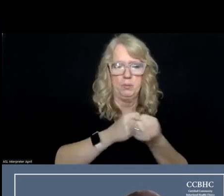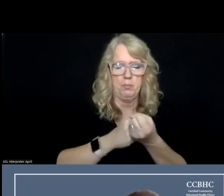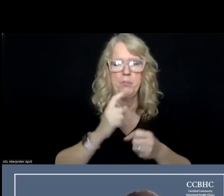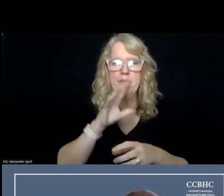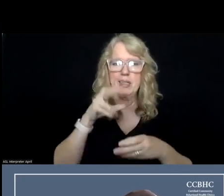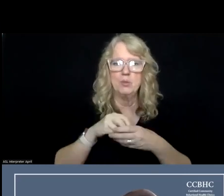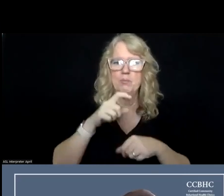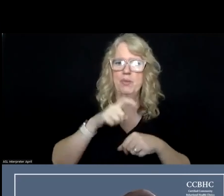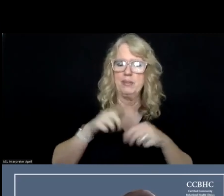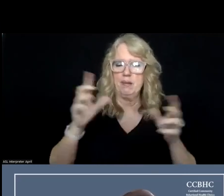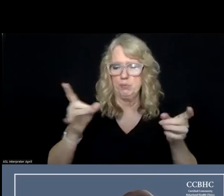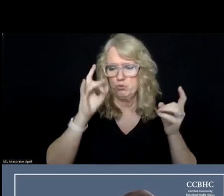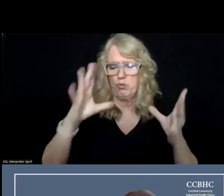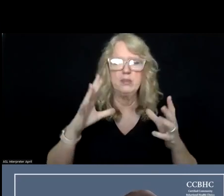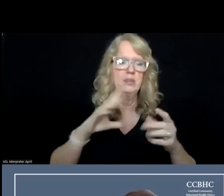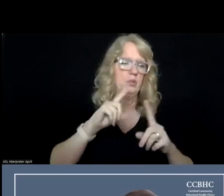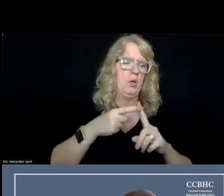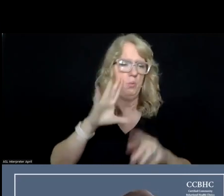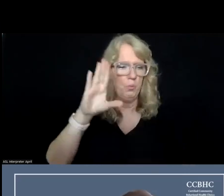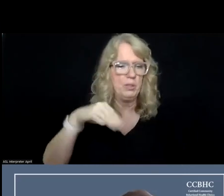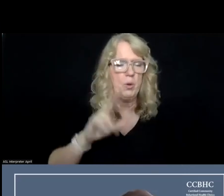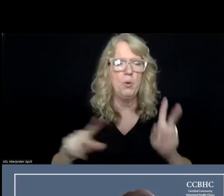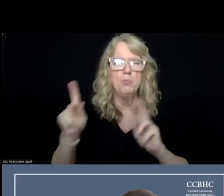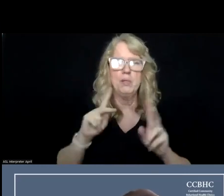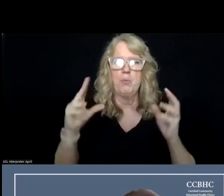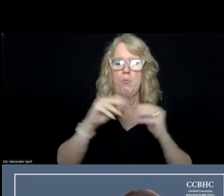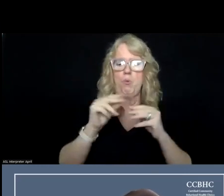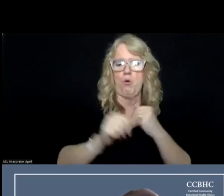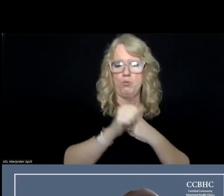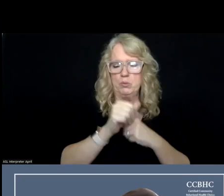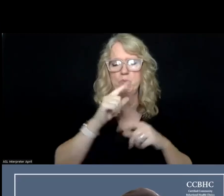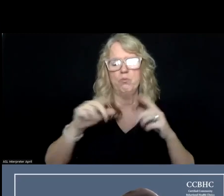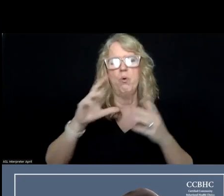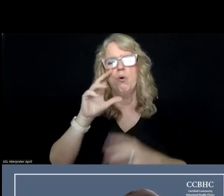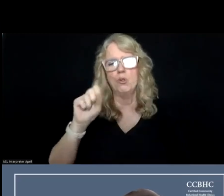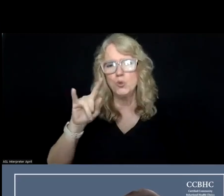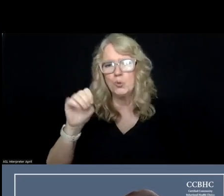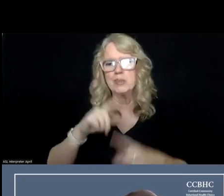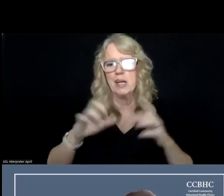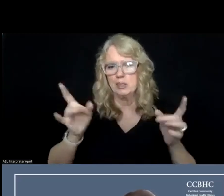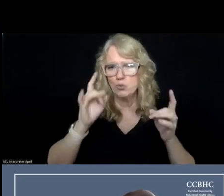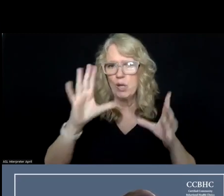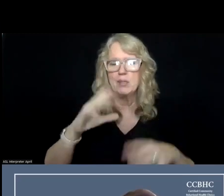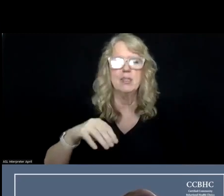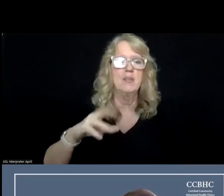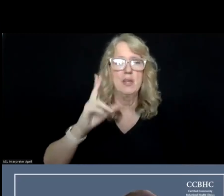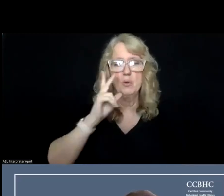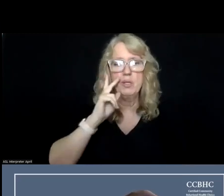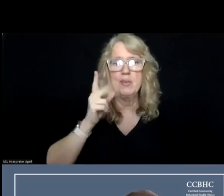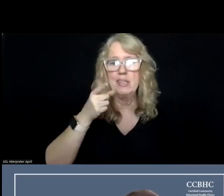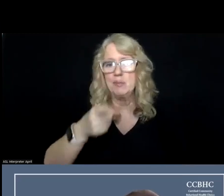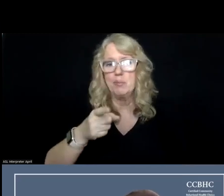around a crisis, or times when we know people are more at risk for suicide or crisis, such as exiting jail or prison, exiting